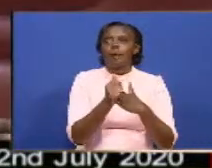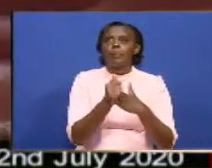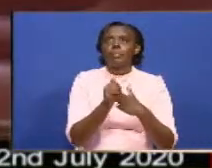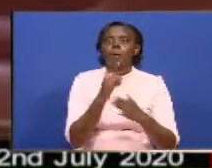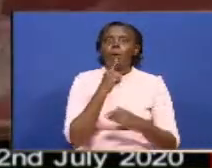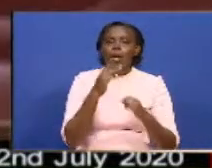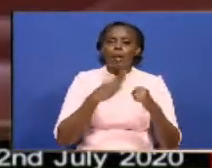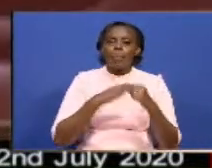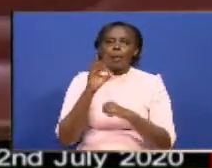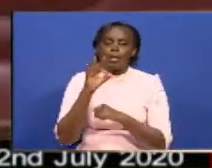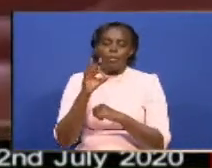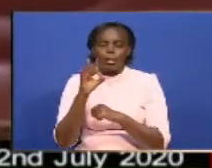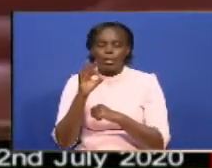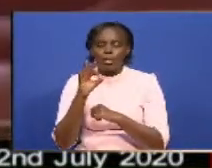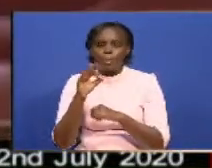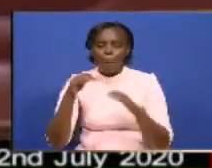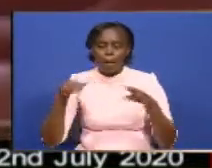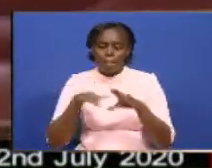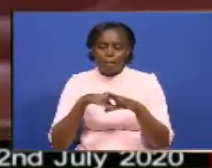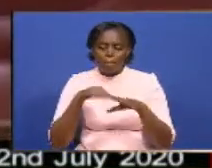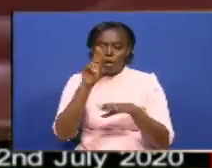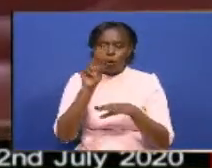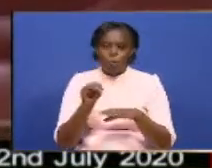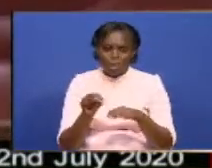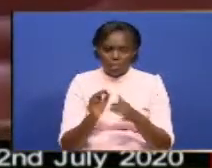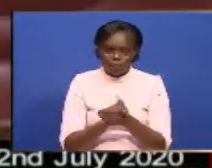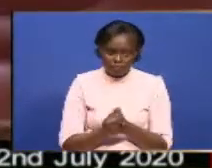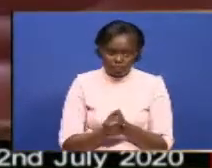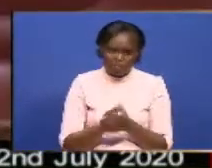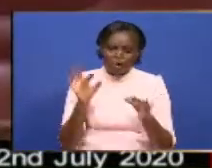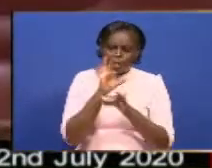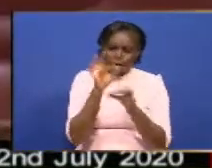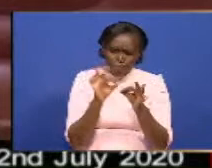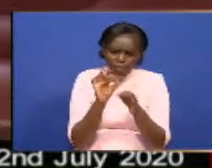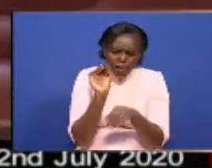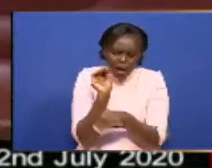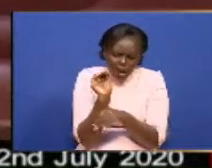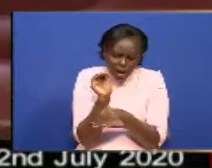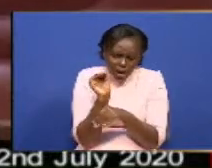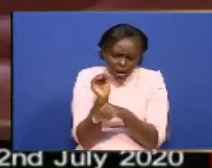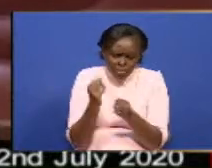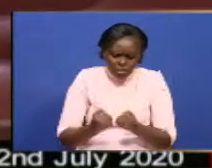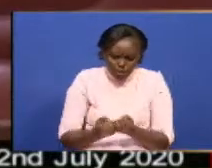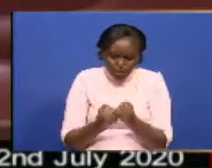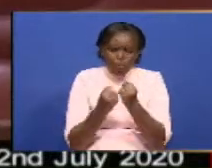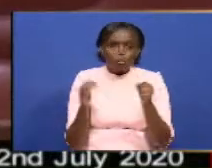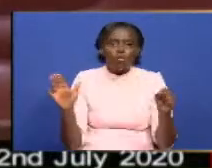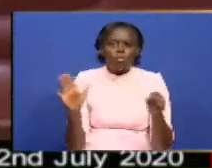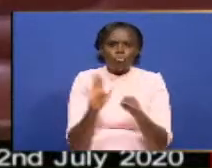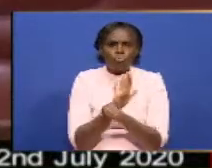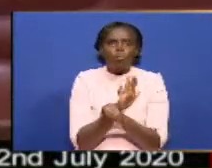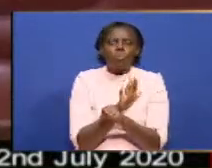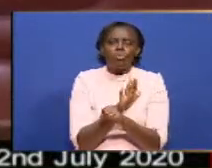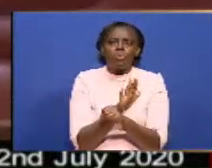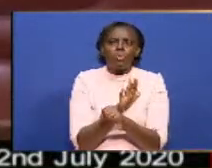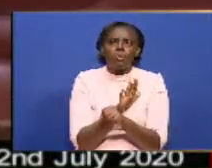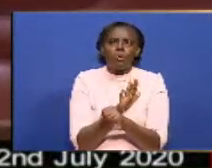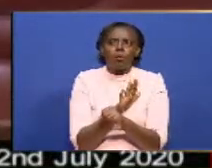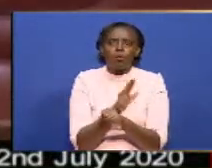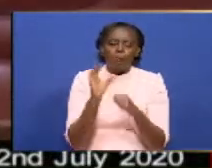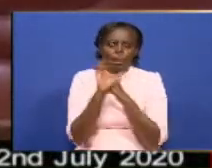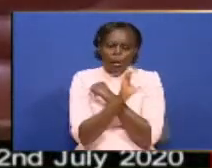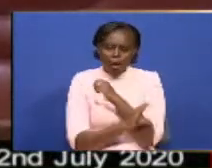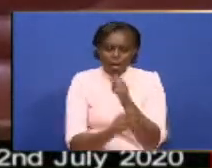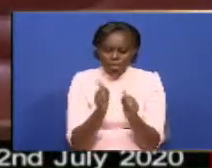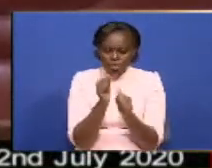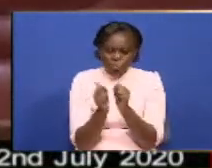193 members of the United Nations. It specifically calls for greater support for countries that